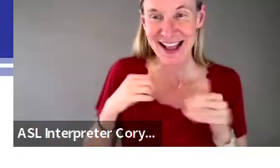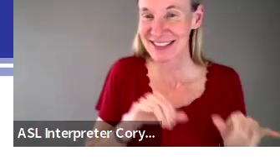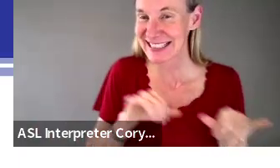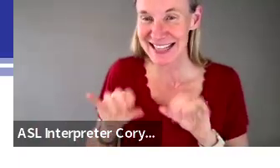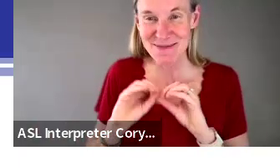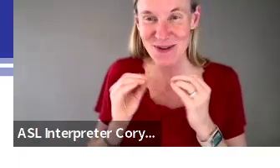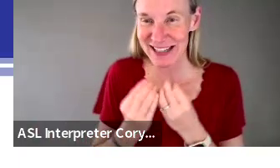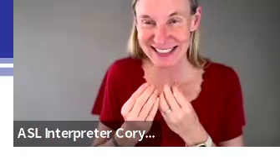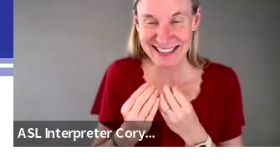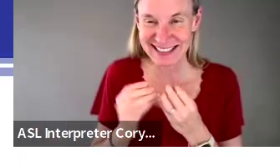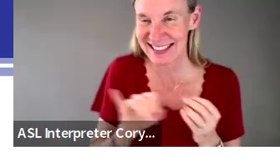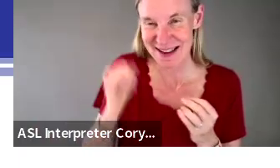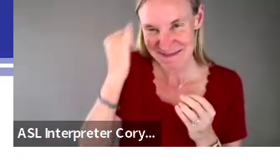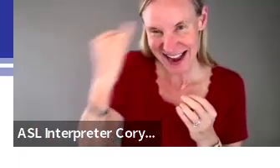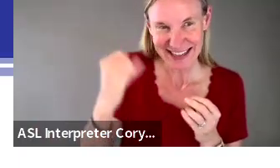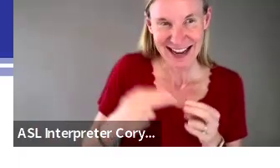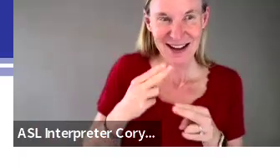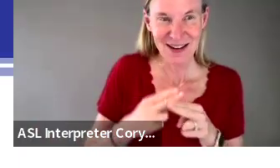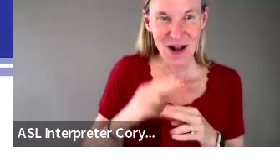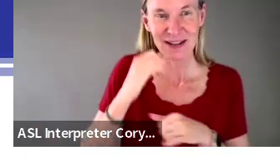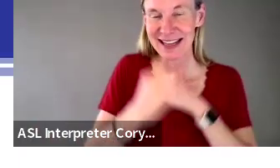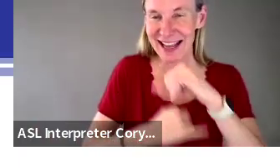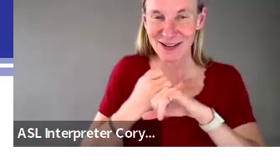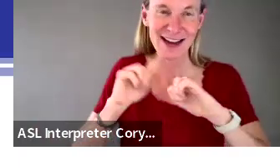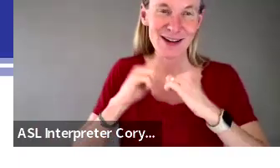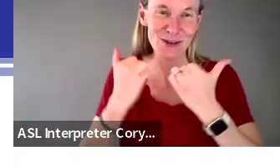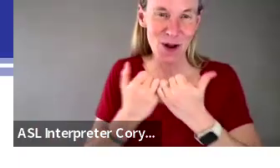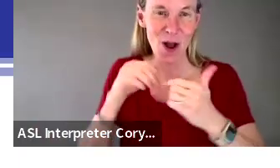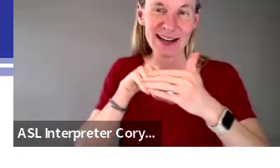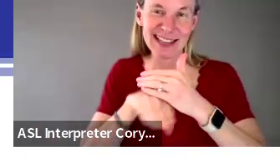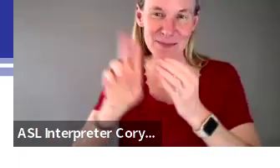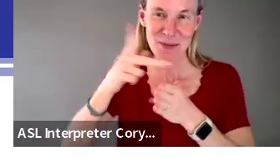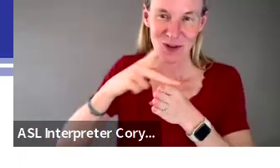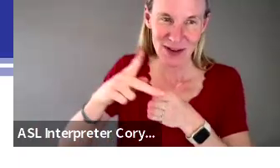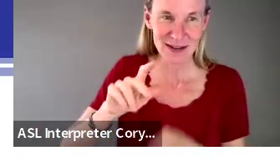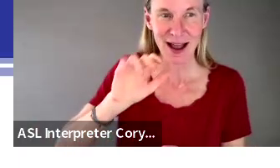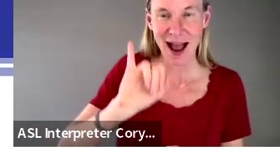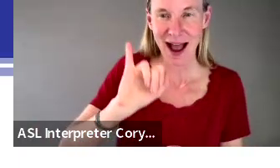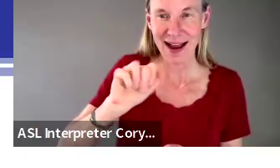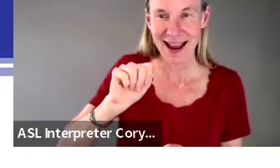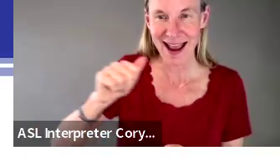organization is the International Association for Accessibility